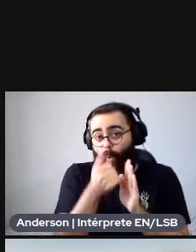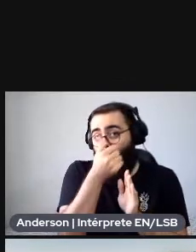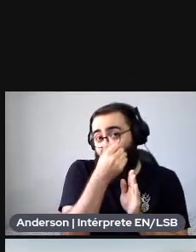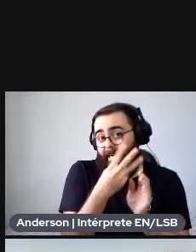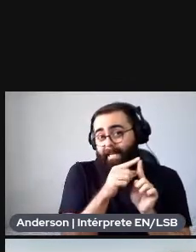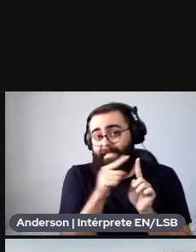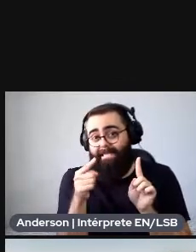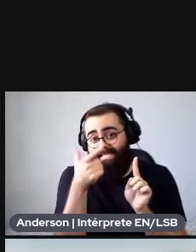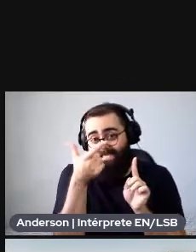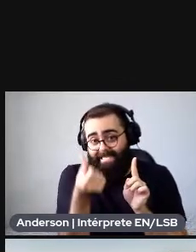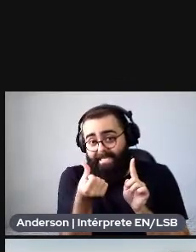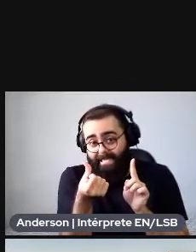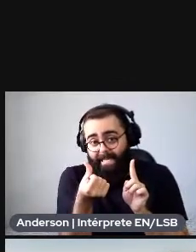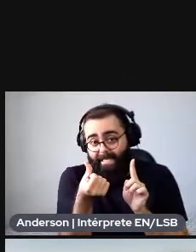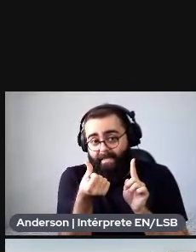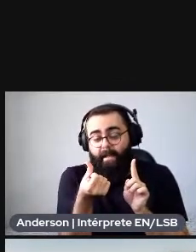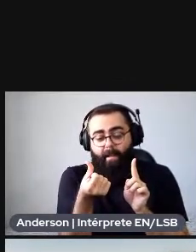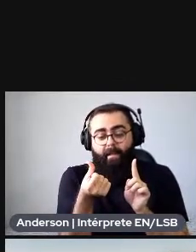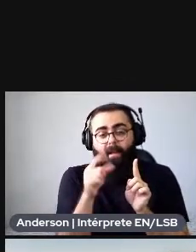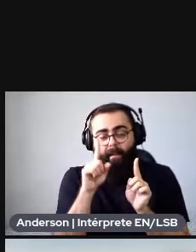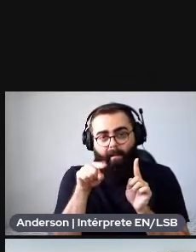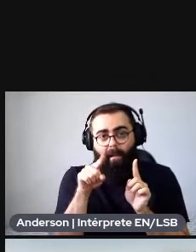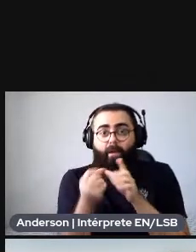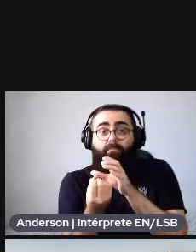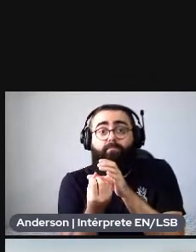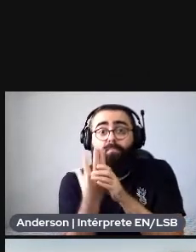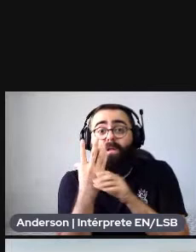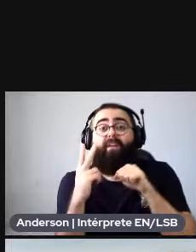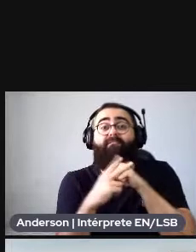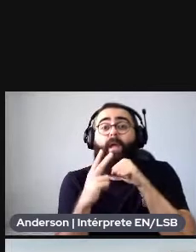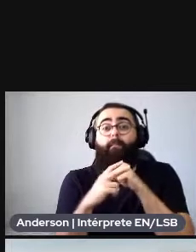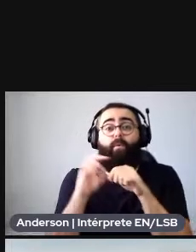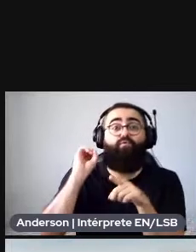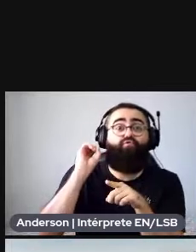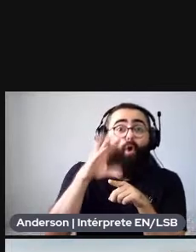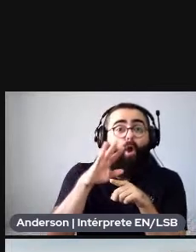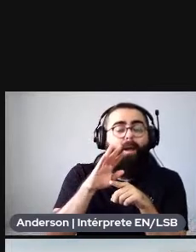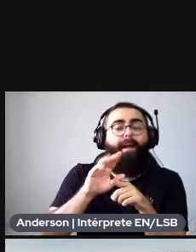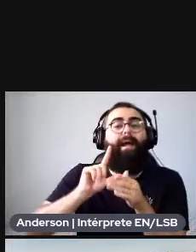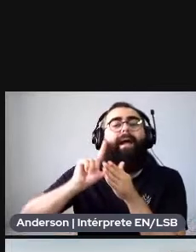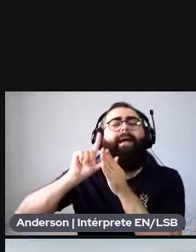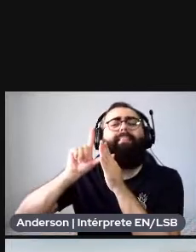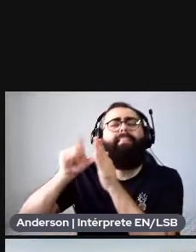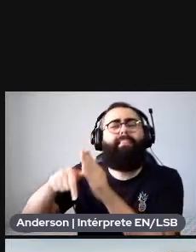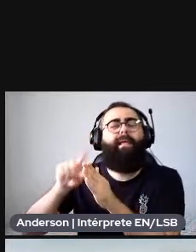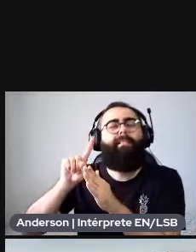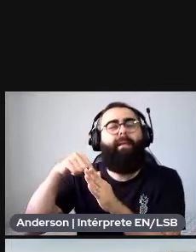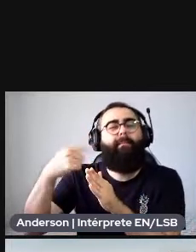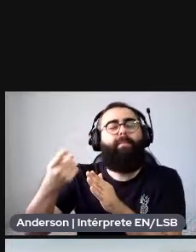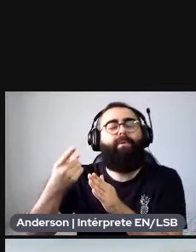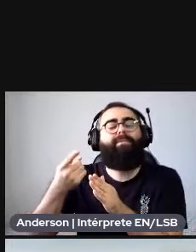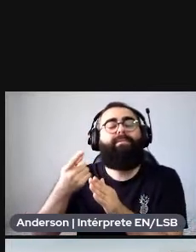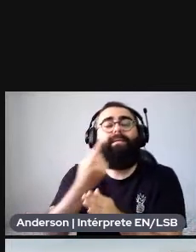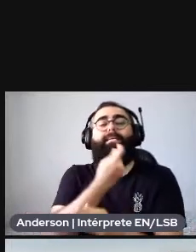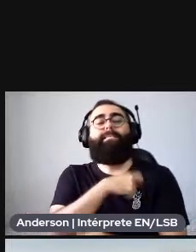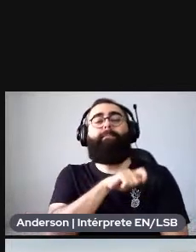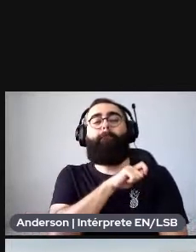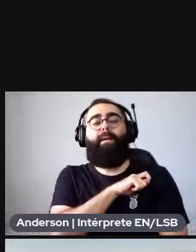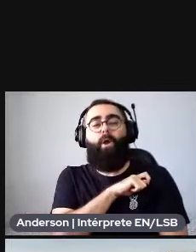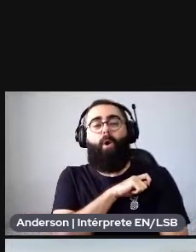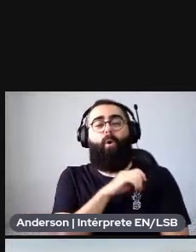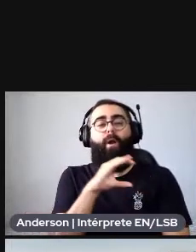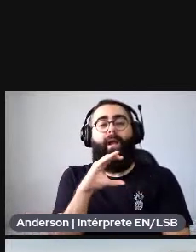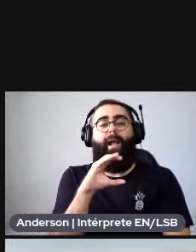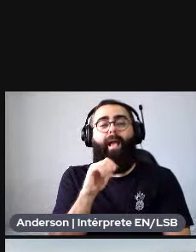also refer to spatial expressions. And then later on, in classical Spanish, the schema was strengthened through the rise